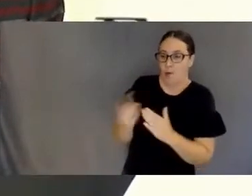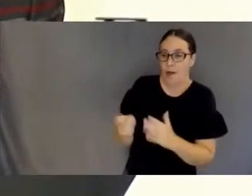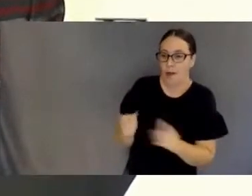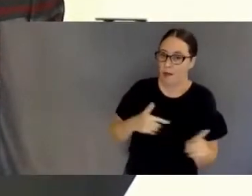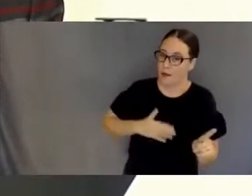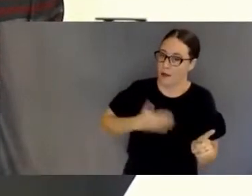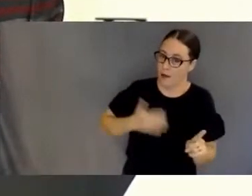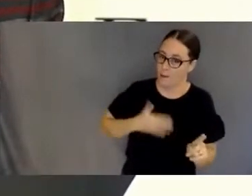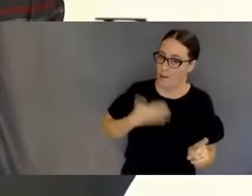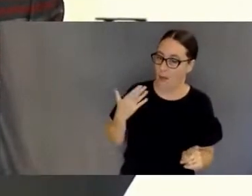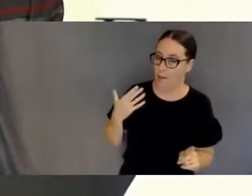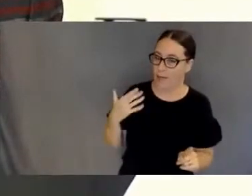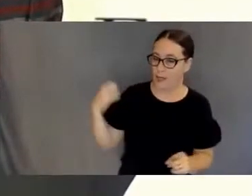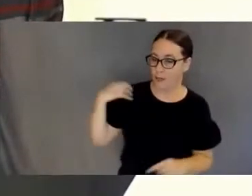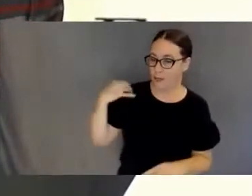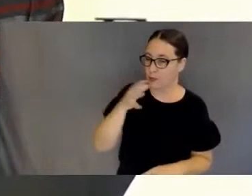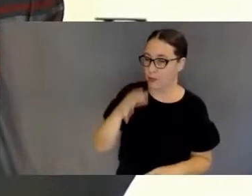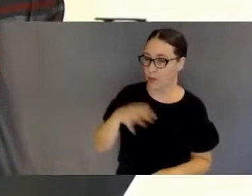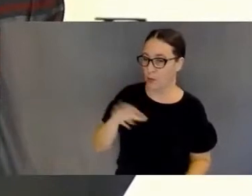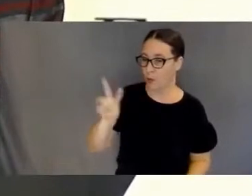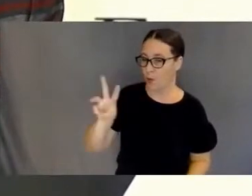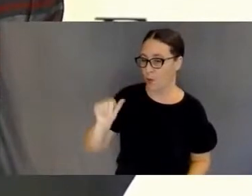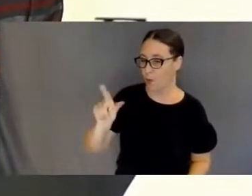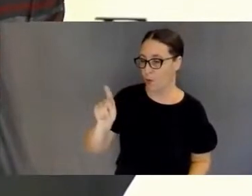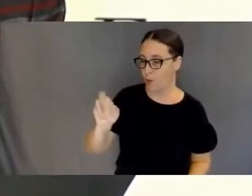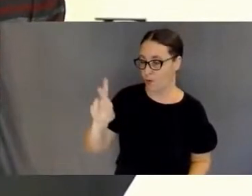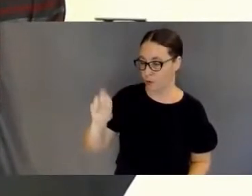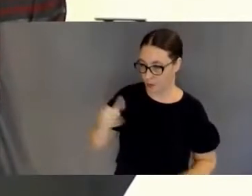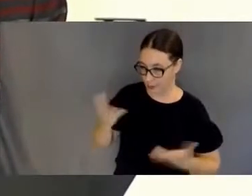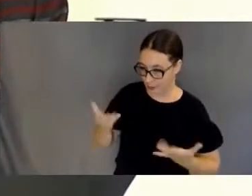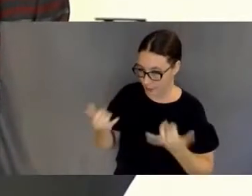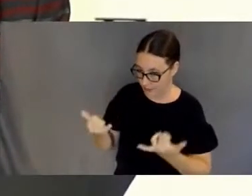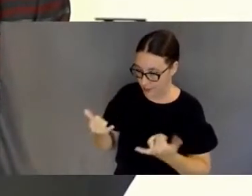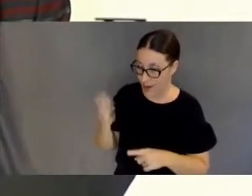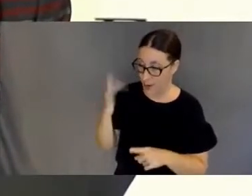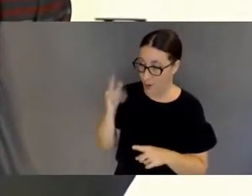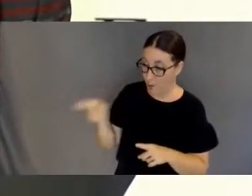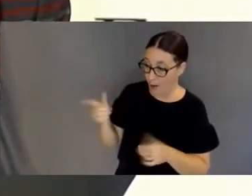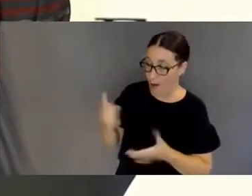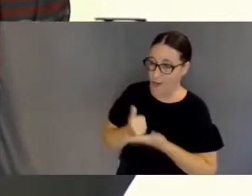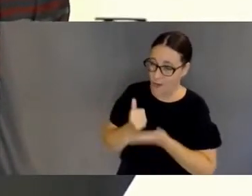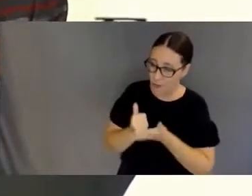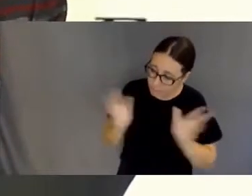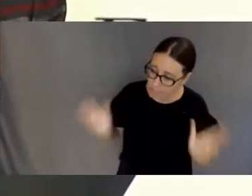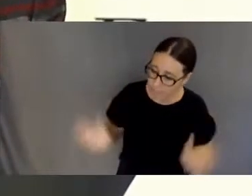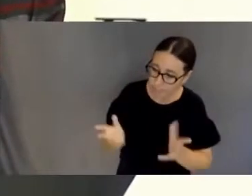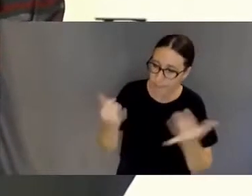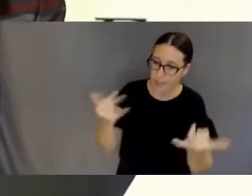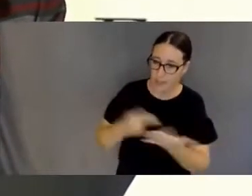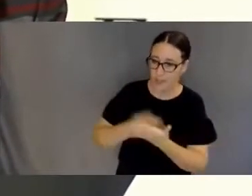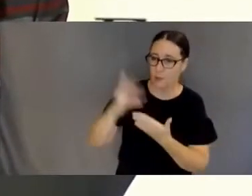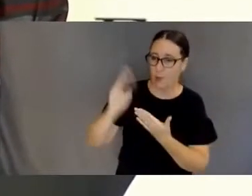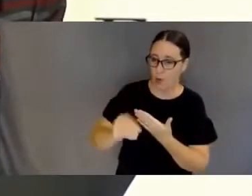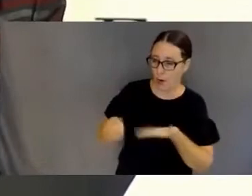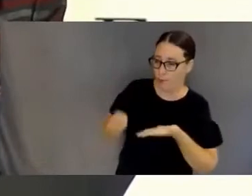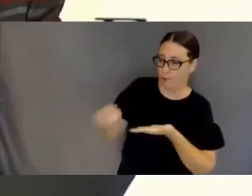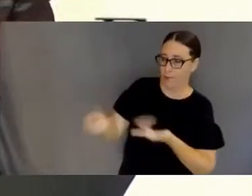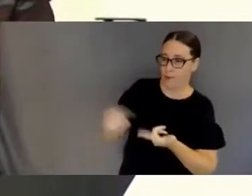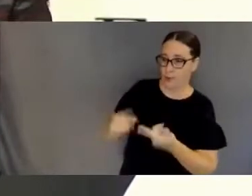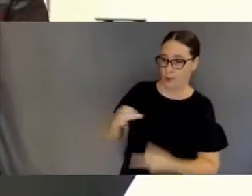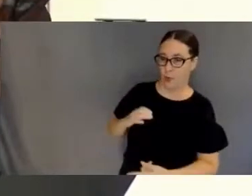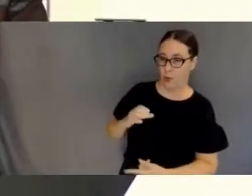Chairwoman Waters is here today because she helped push this program through Congress. But